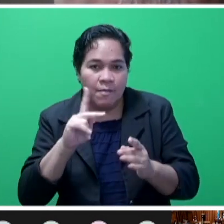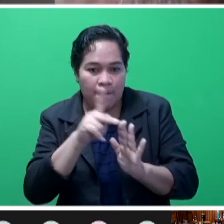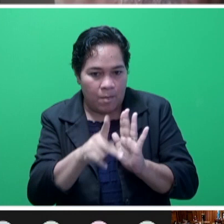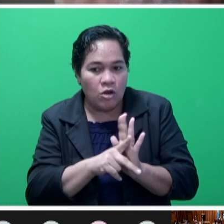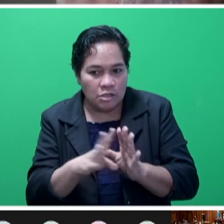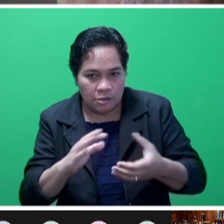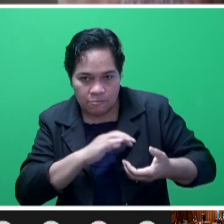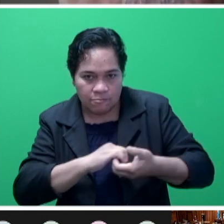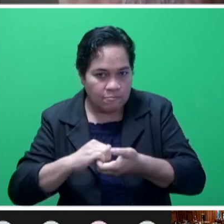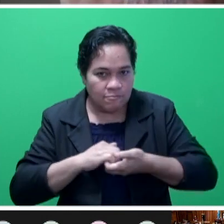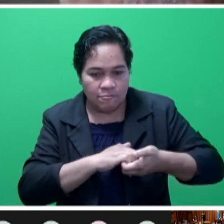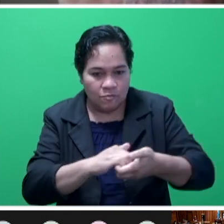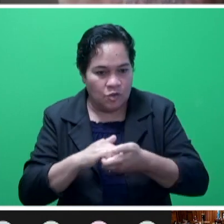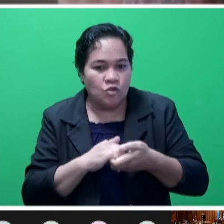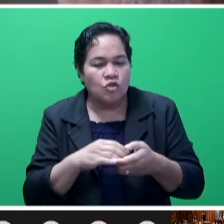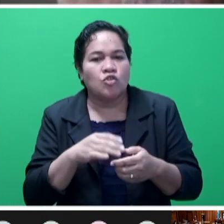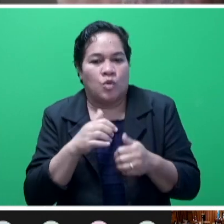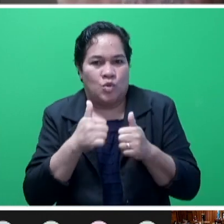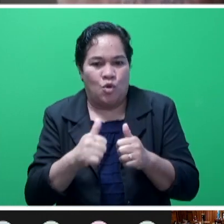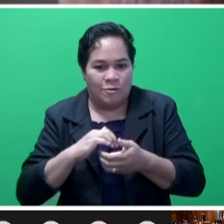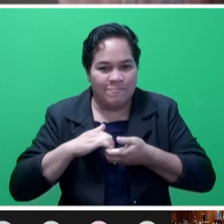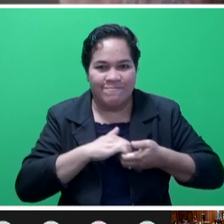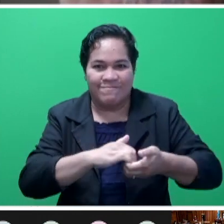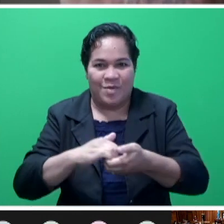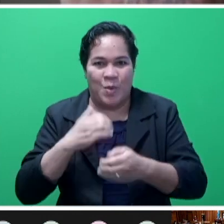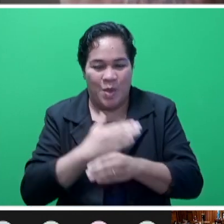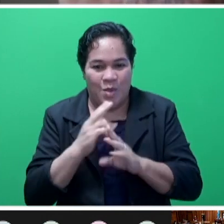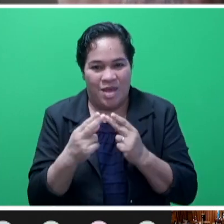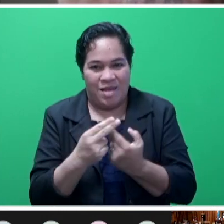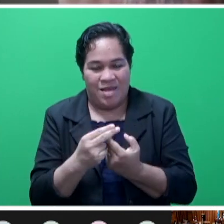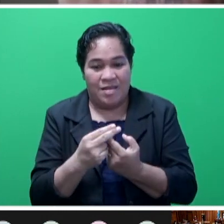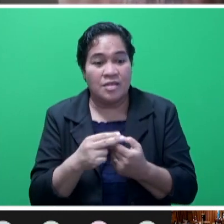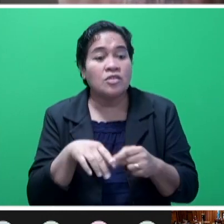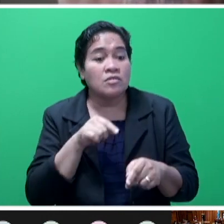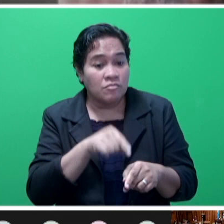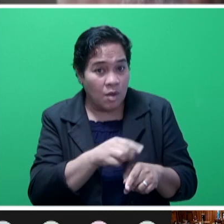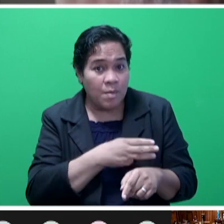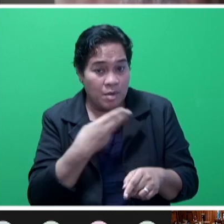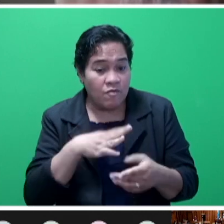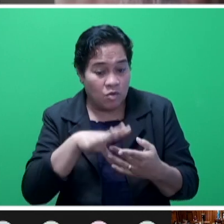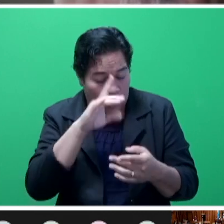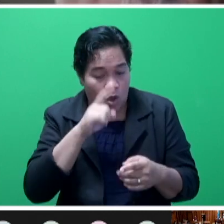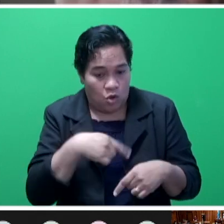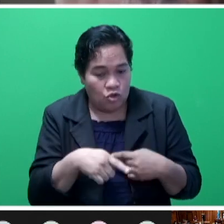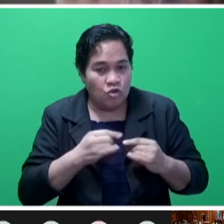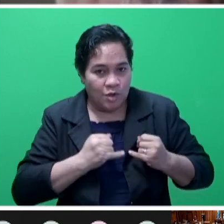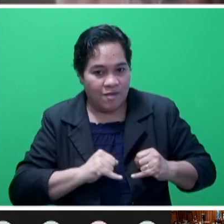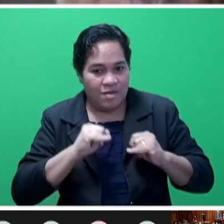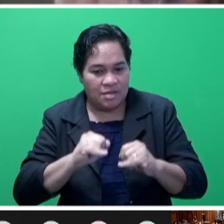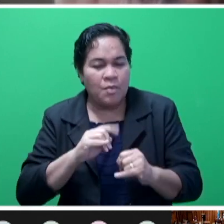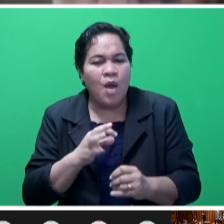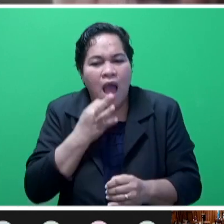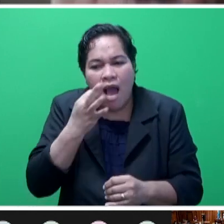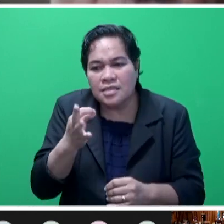their parents with the ministry. And while the ministry continues to make significant investments in the welfare of our children, we urge